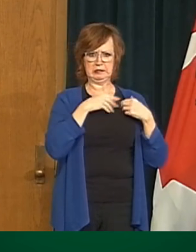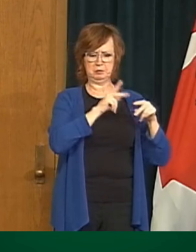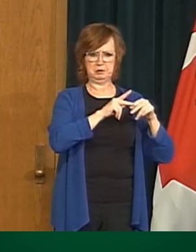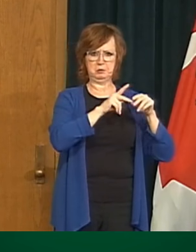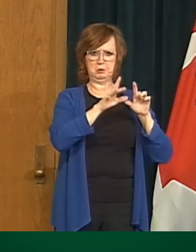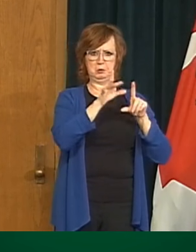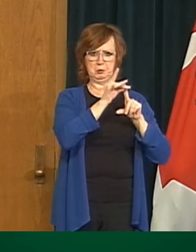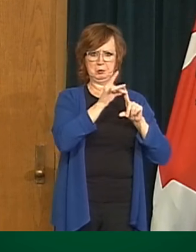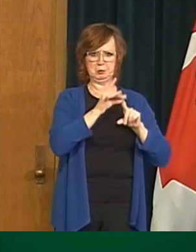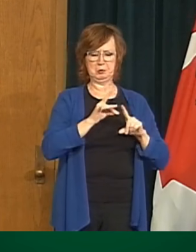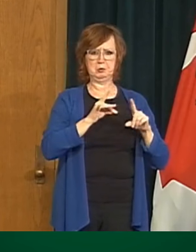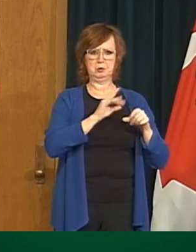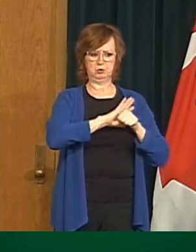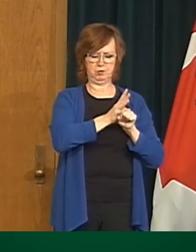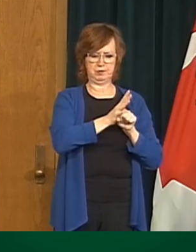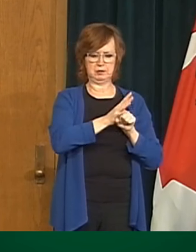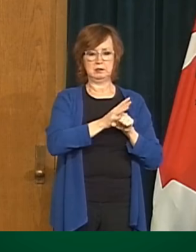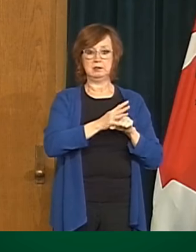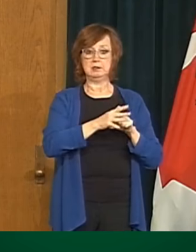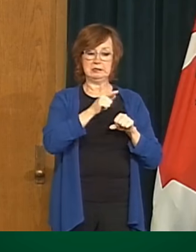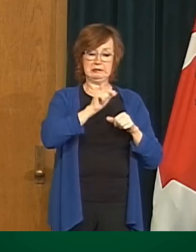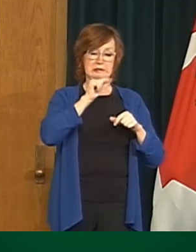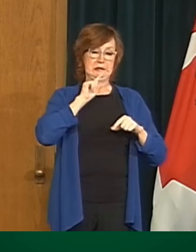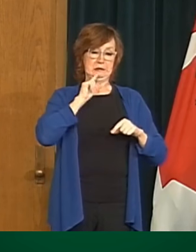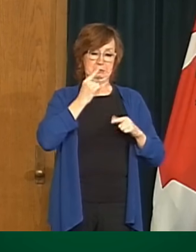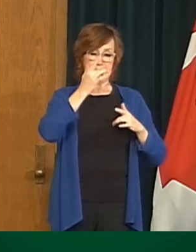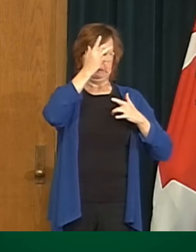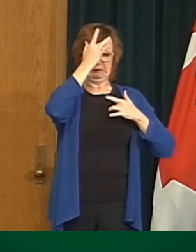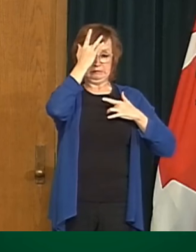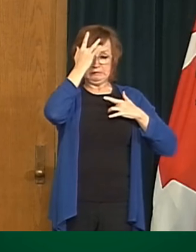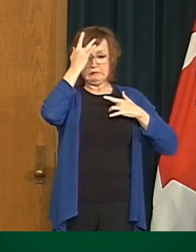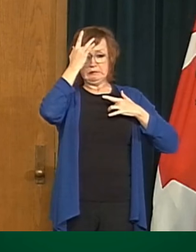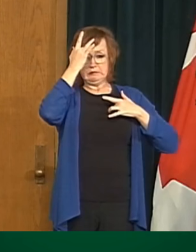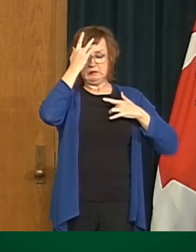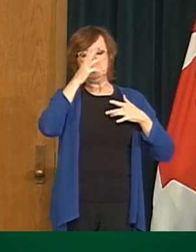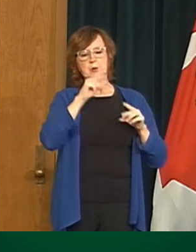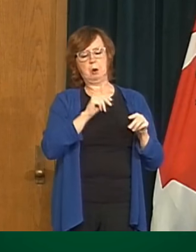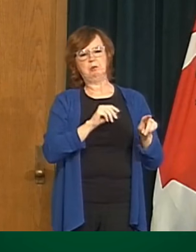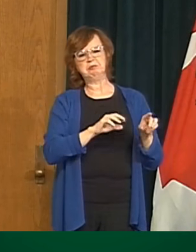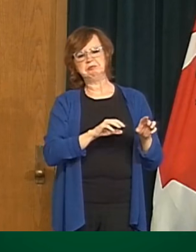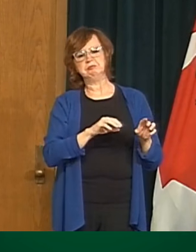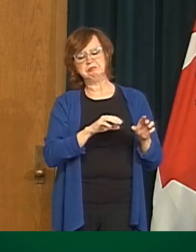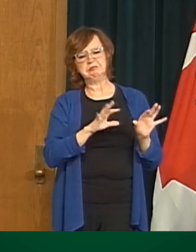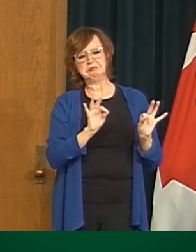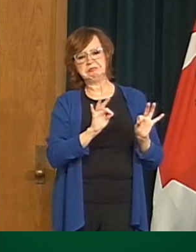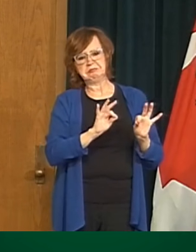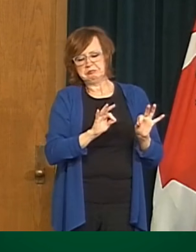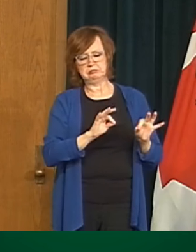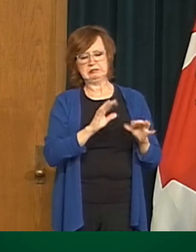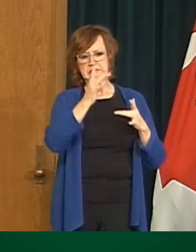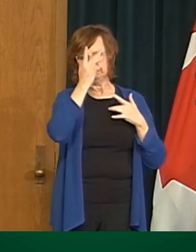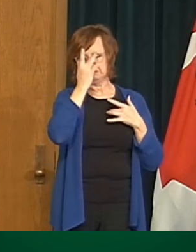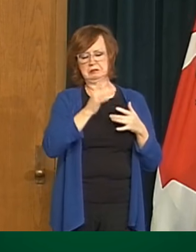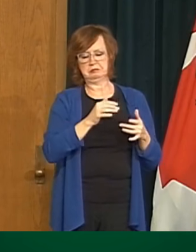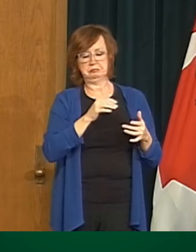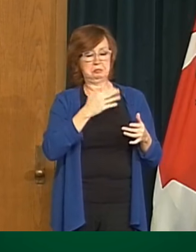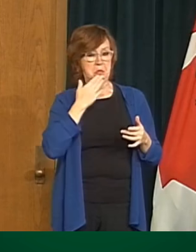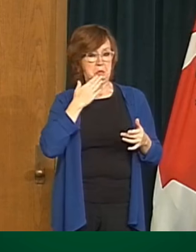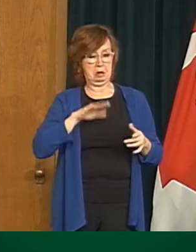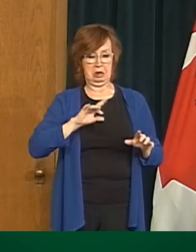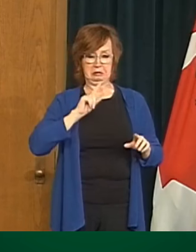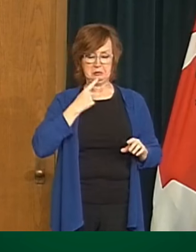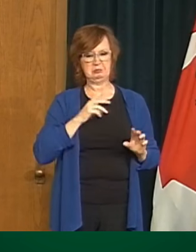And most of the cases so far have been mild, with effective isolation in the home setting. And finally, if you look at the number of tests